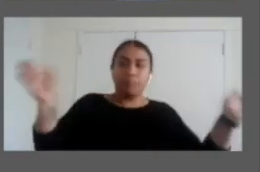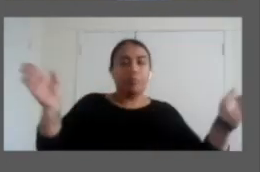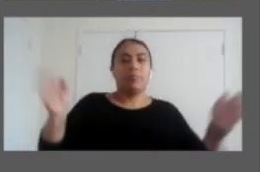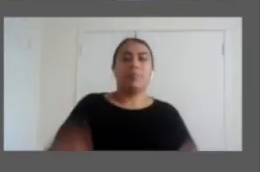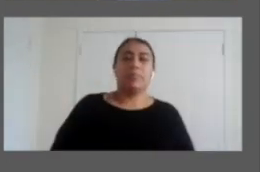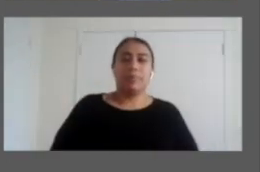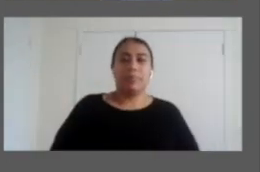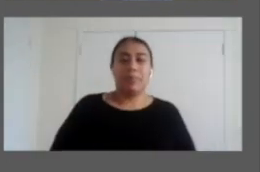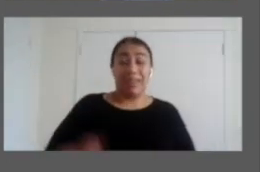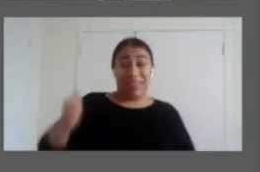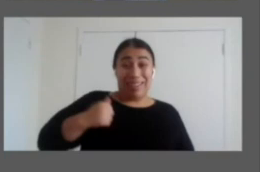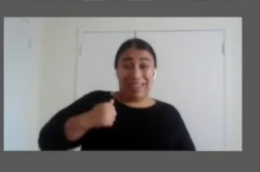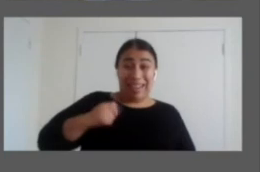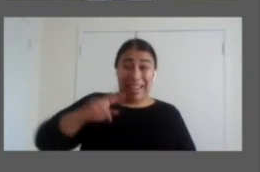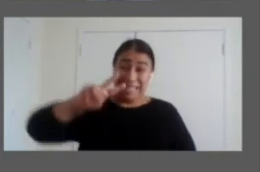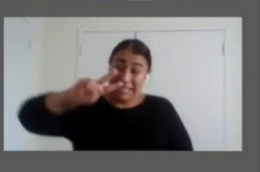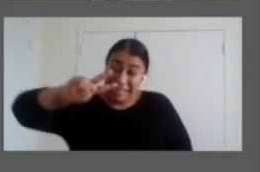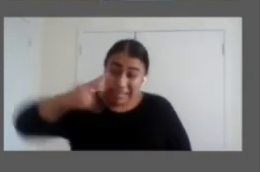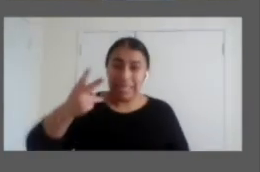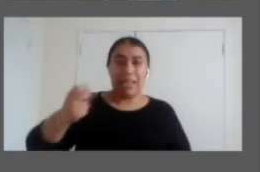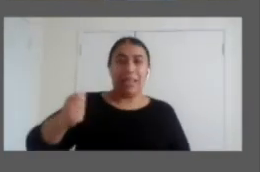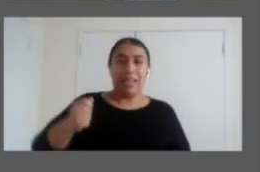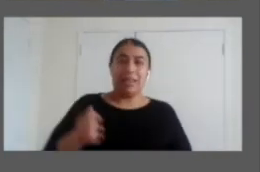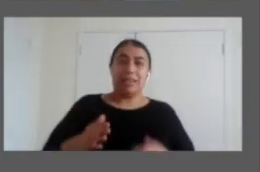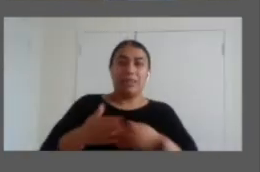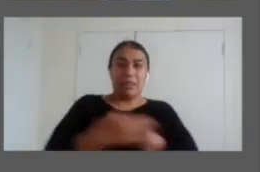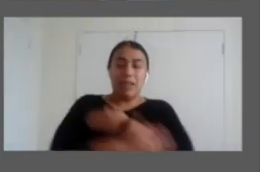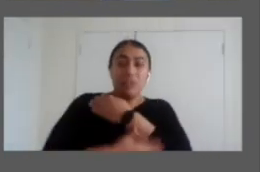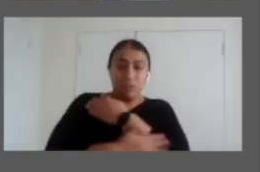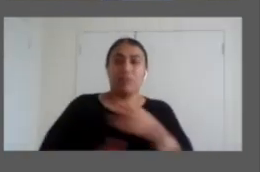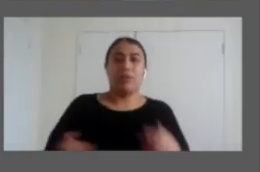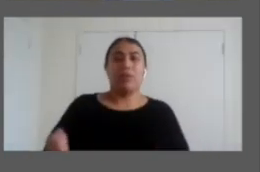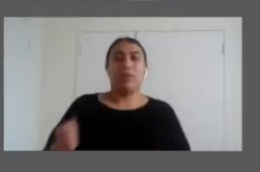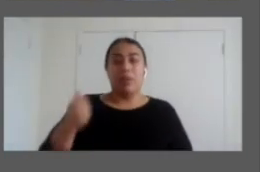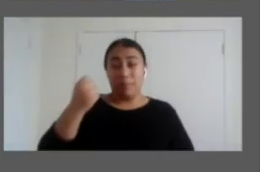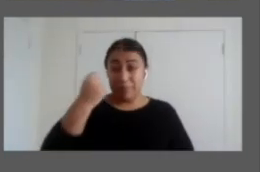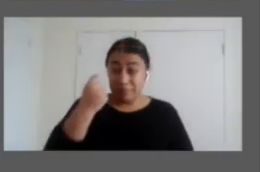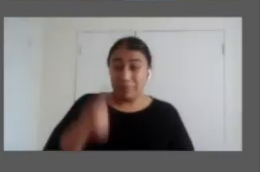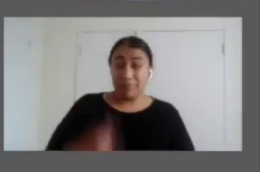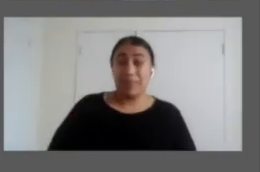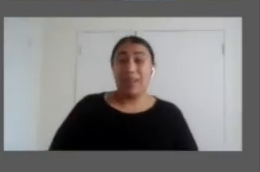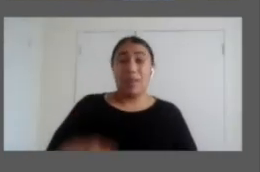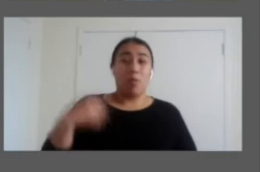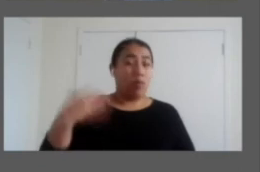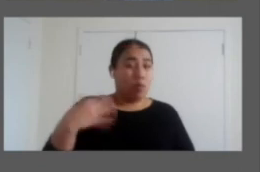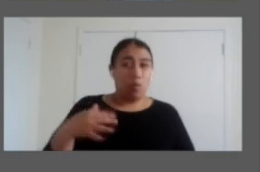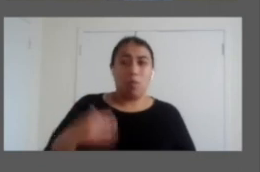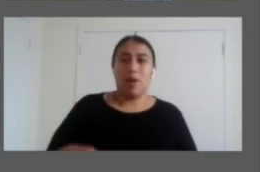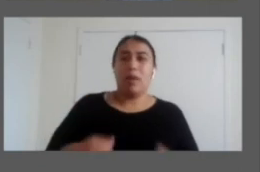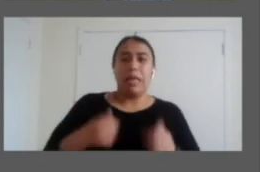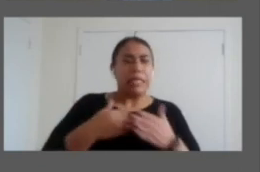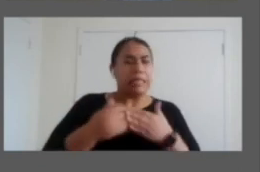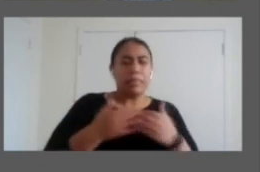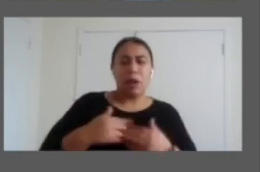using it for their own medical purposes. So public possession limits for patients prescribed medical cannabis are the lesser of